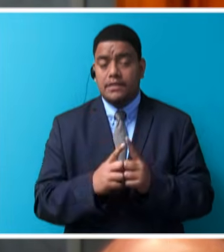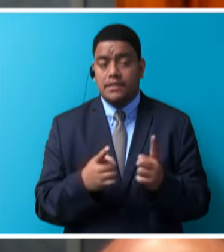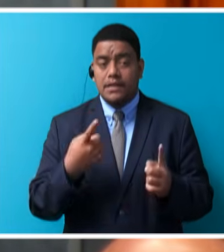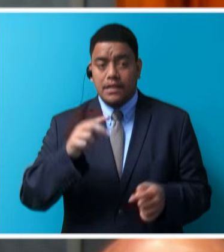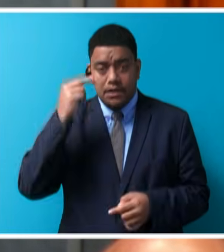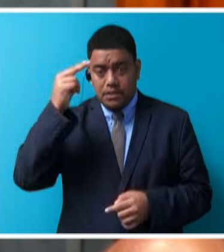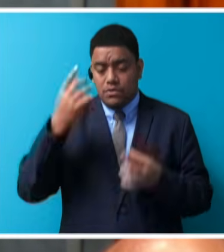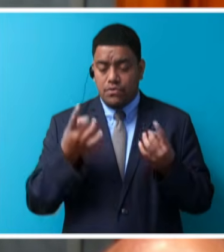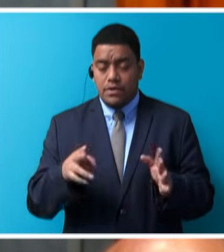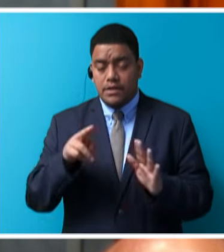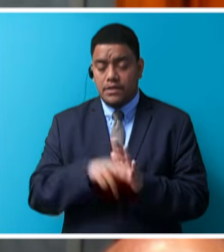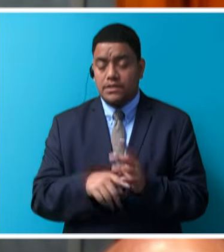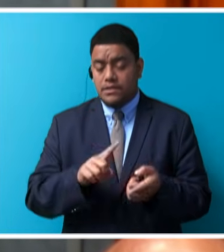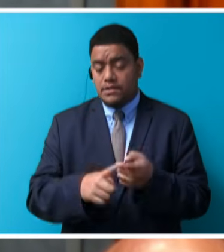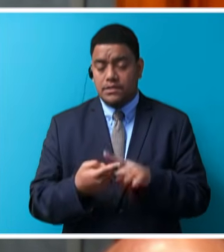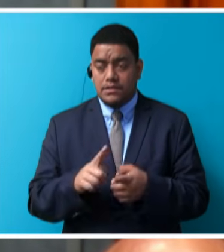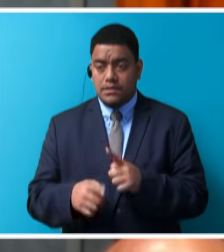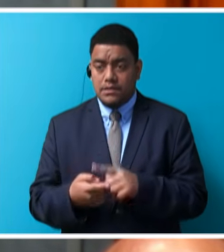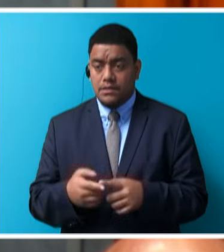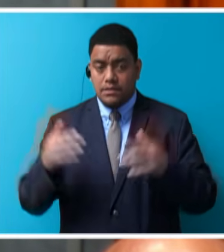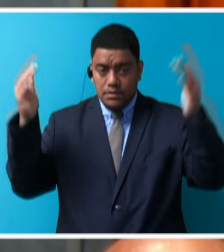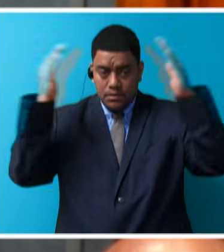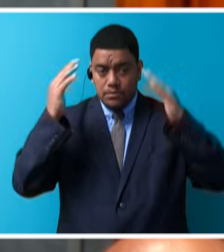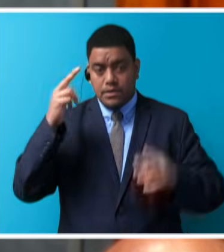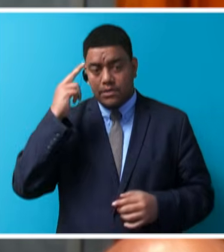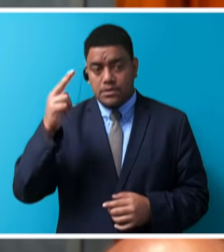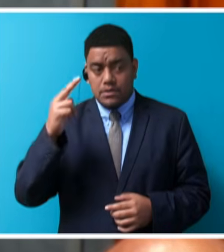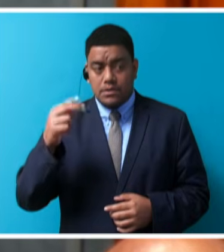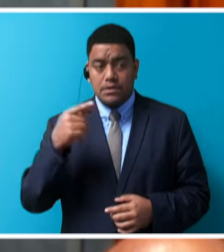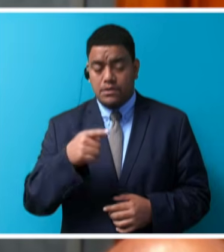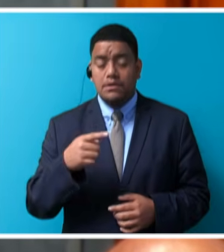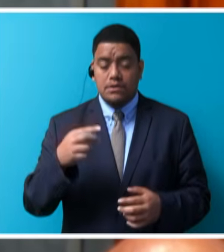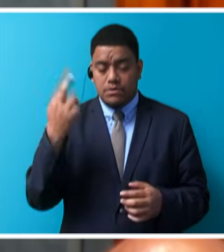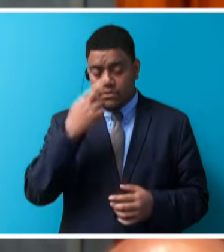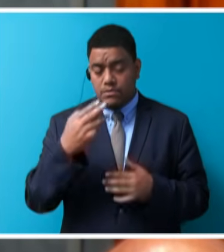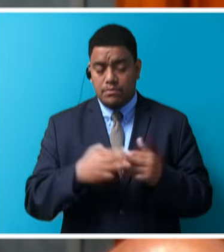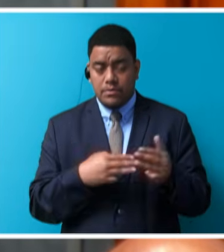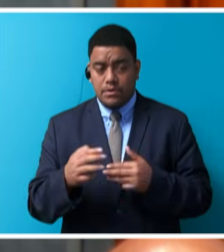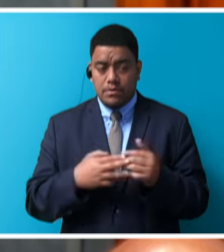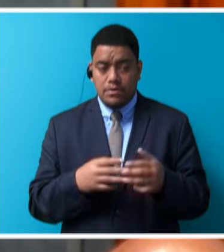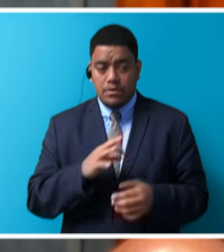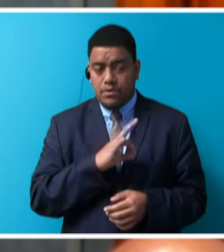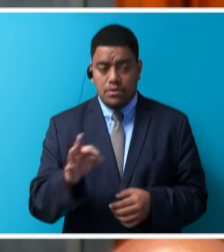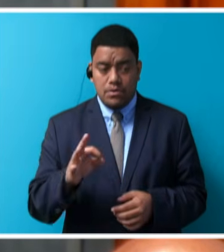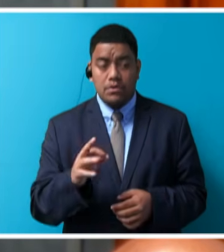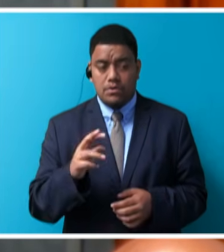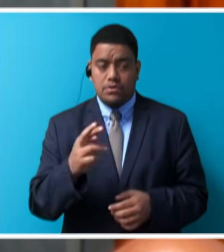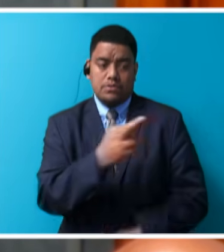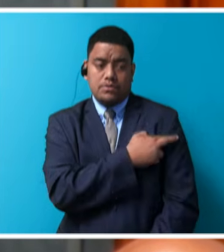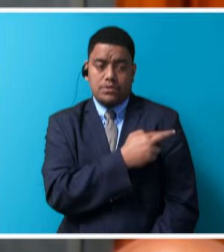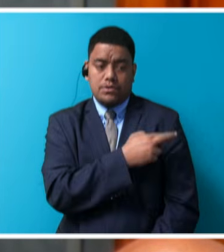national readiness exercises. Mr. Speaker, sir, disaster risk management is not the responsibility